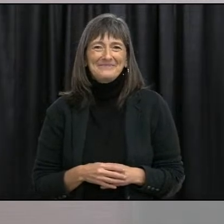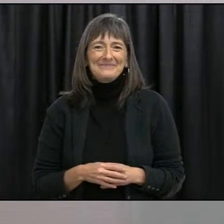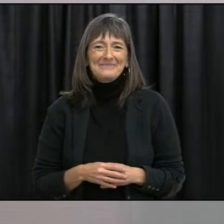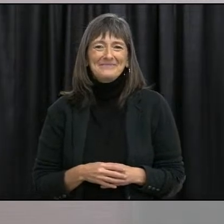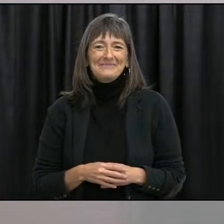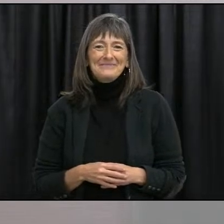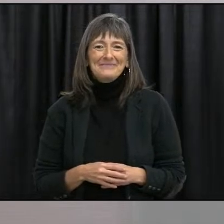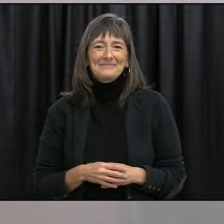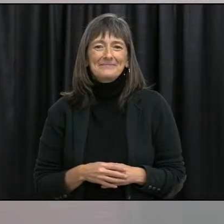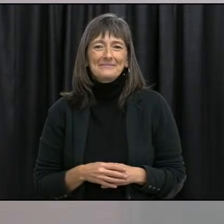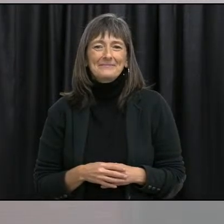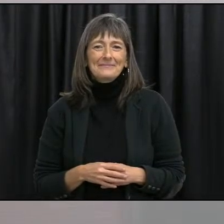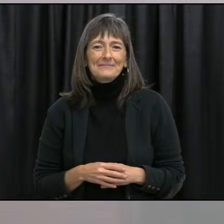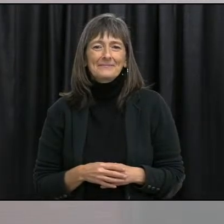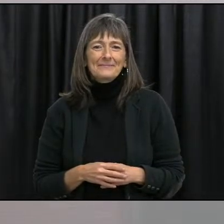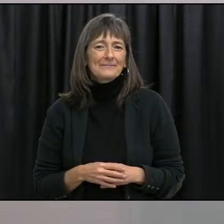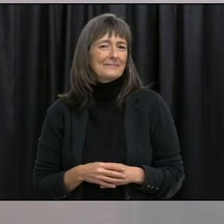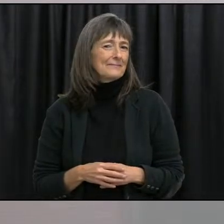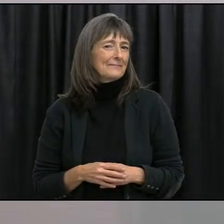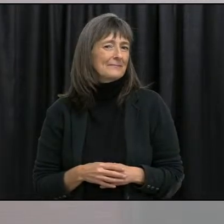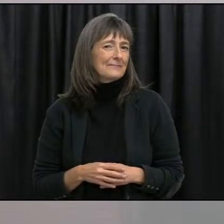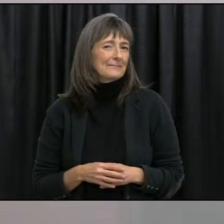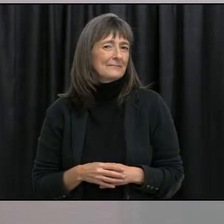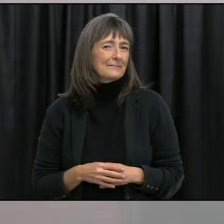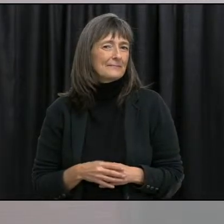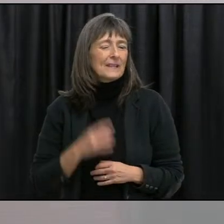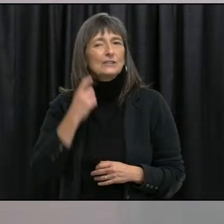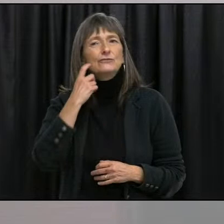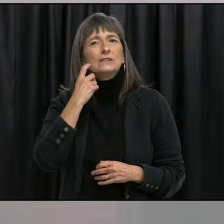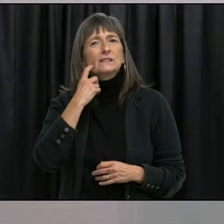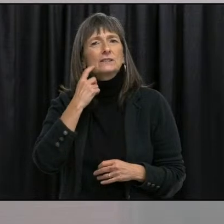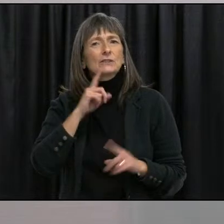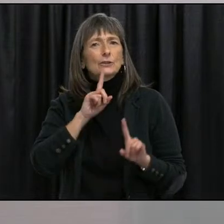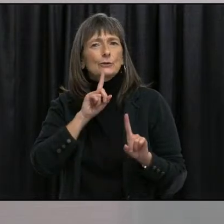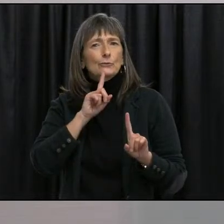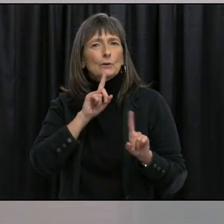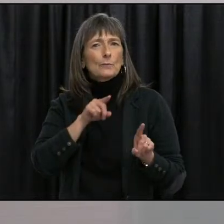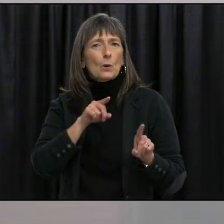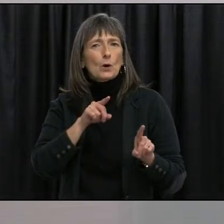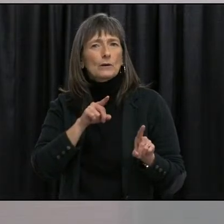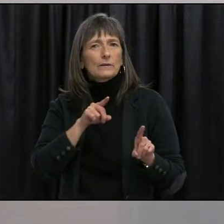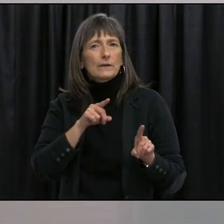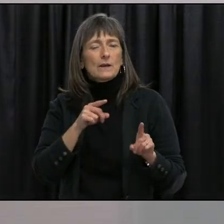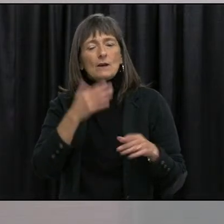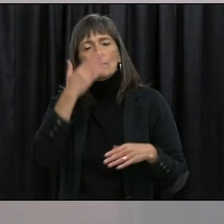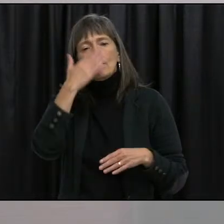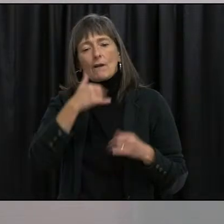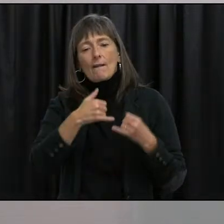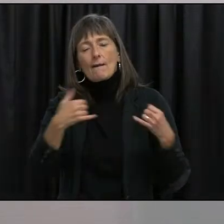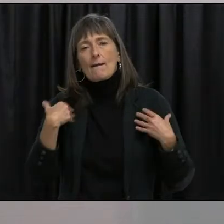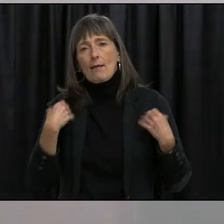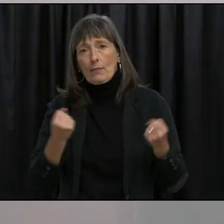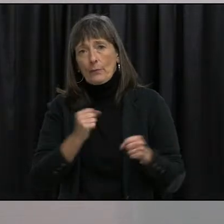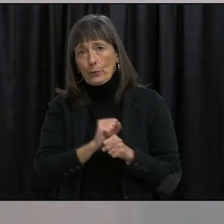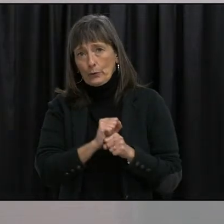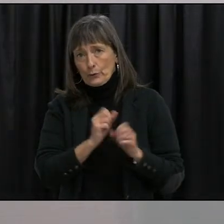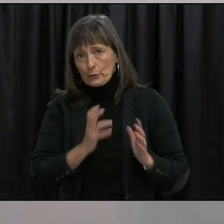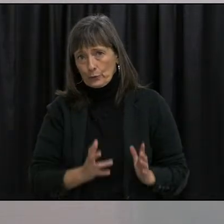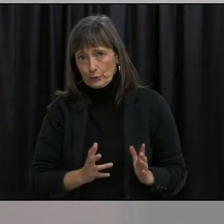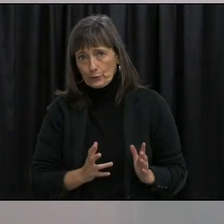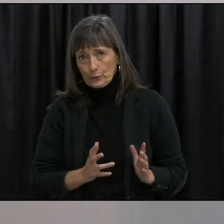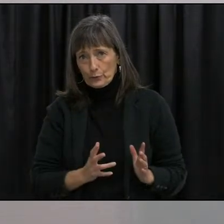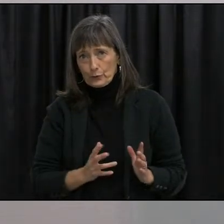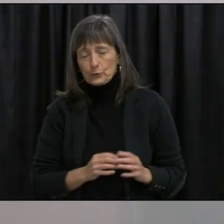I just wanted to ask a question about PPE. There's a recent report on frontline health workers commissioned by the National